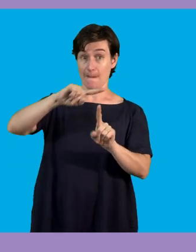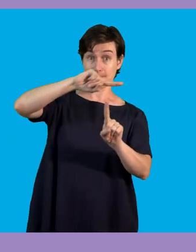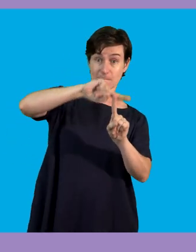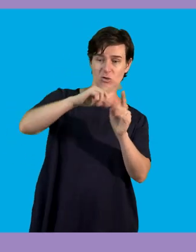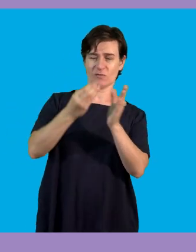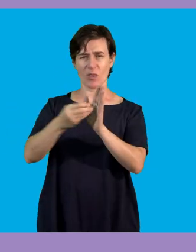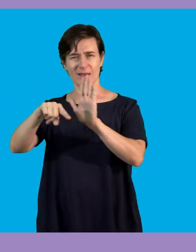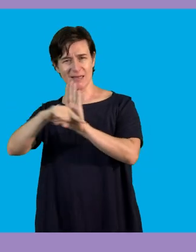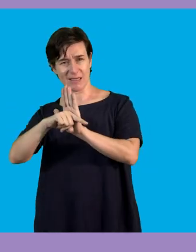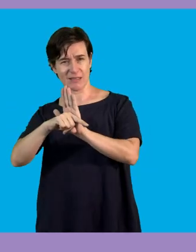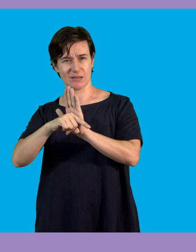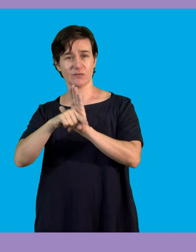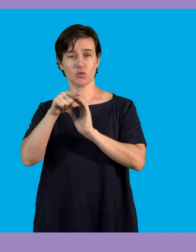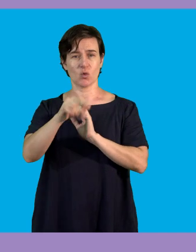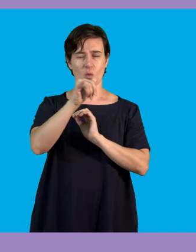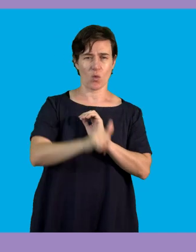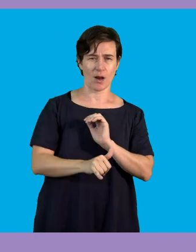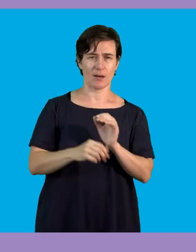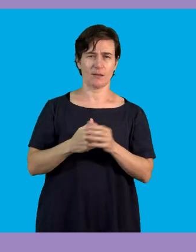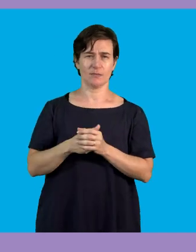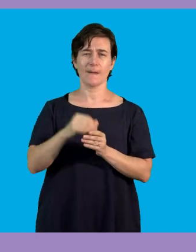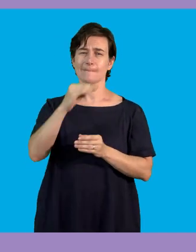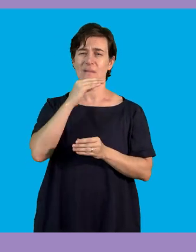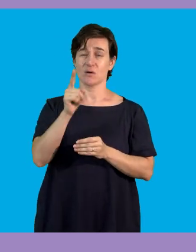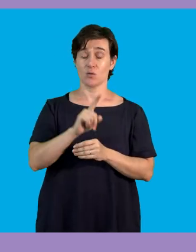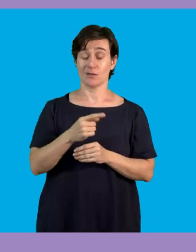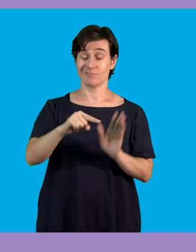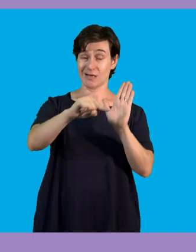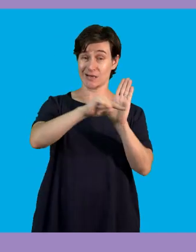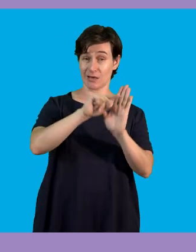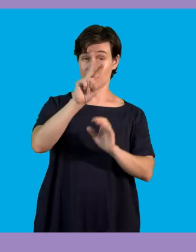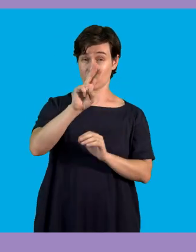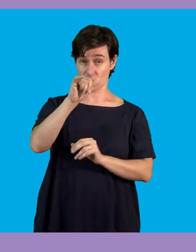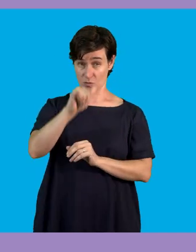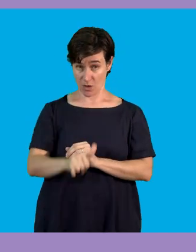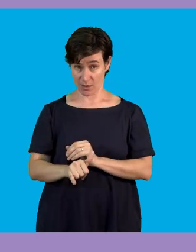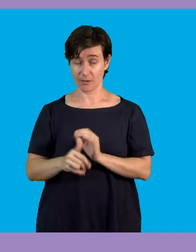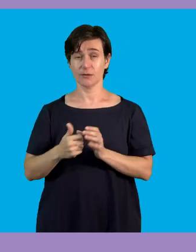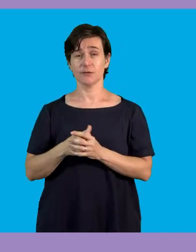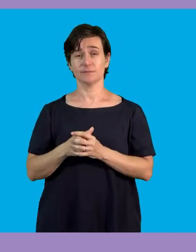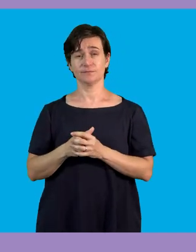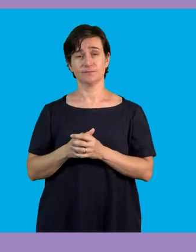positive sign with negative 2y, which would give us negative 2y, and then